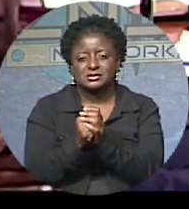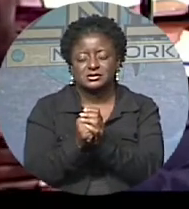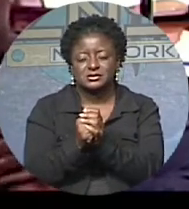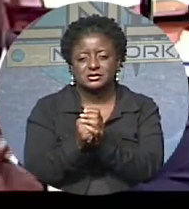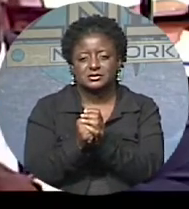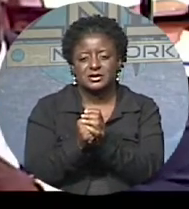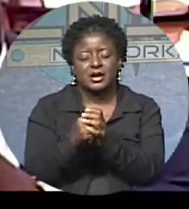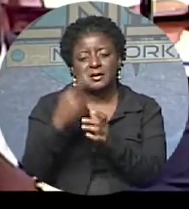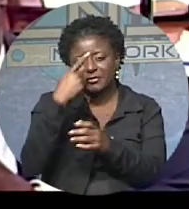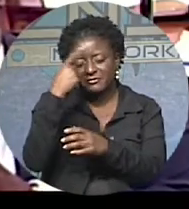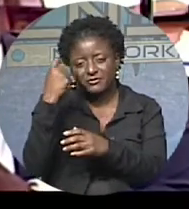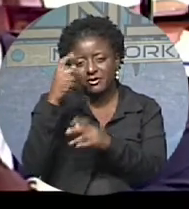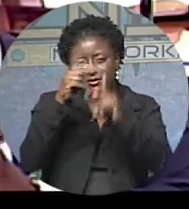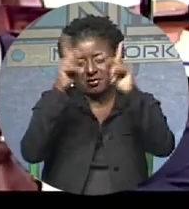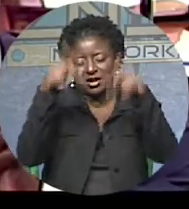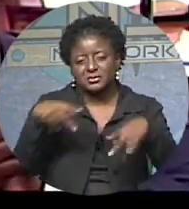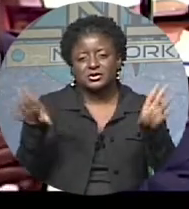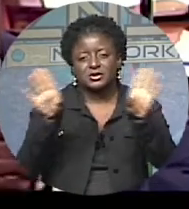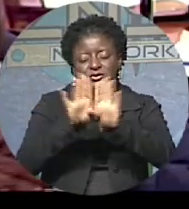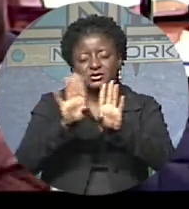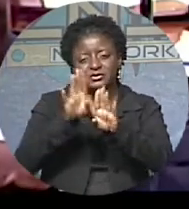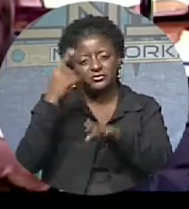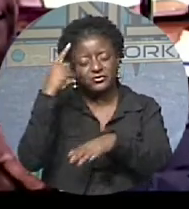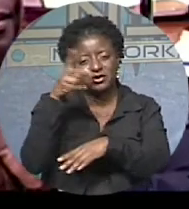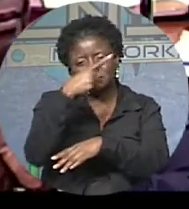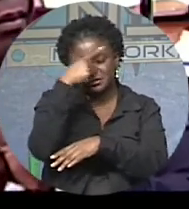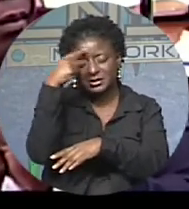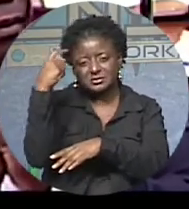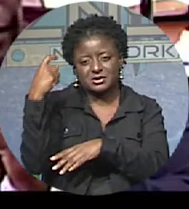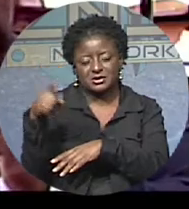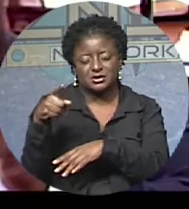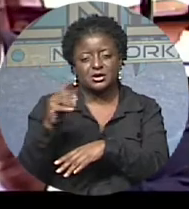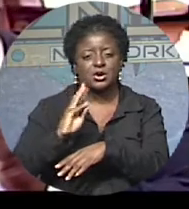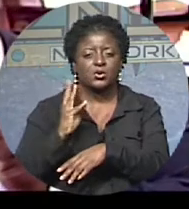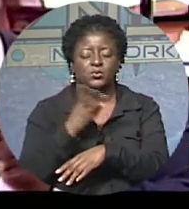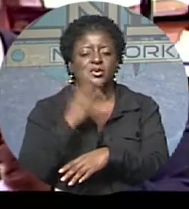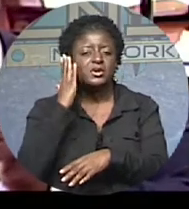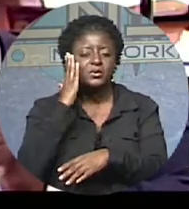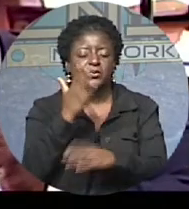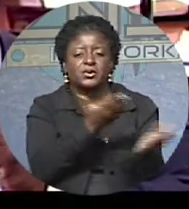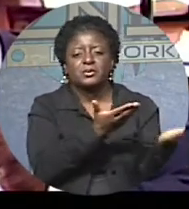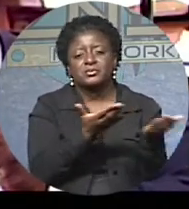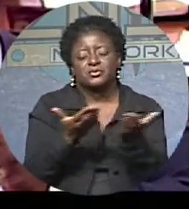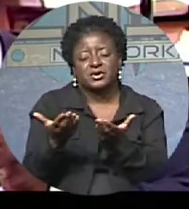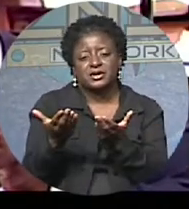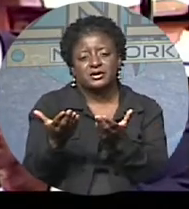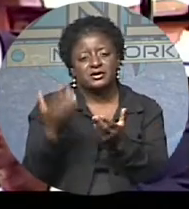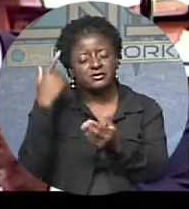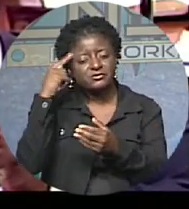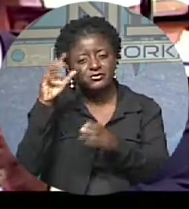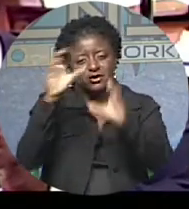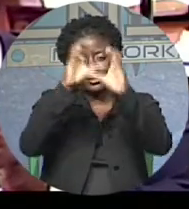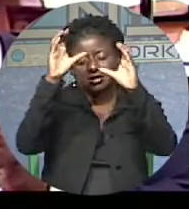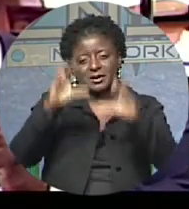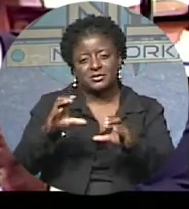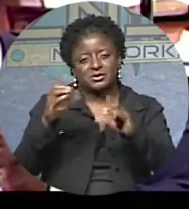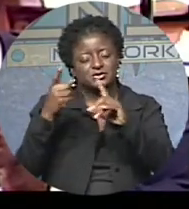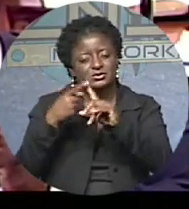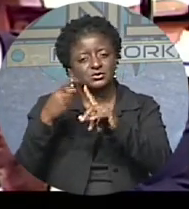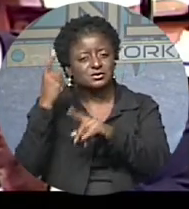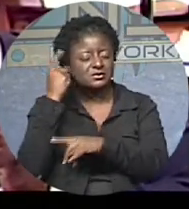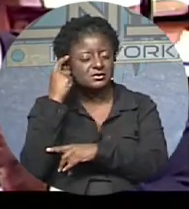summer recess, we will bring for the consideration of the Cabinet and for